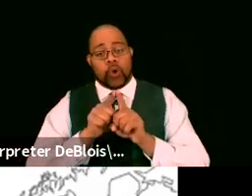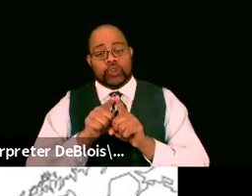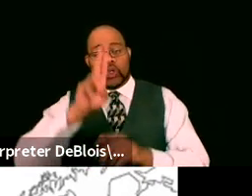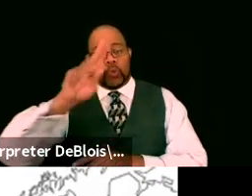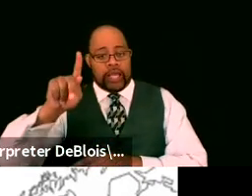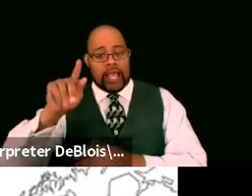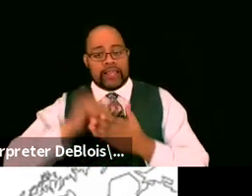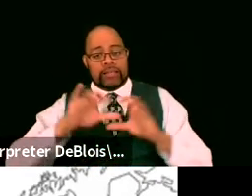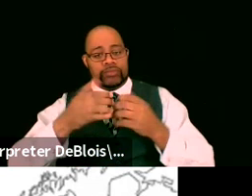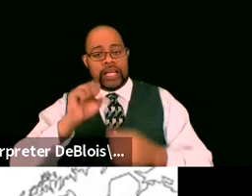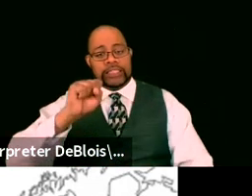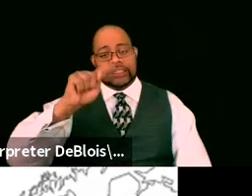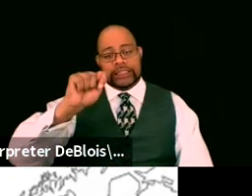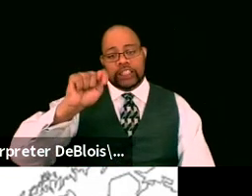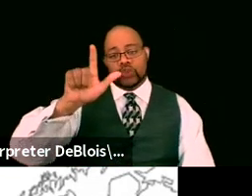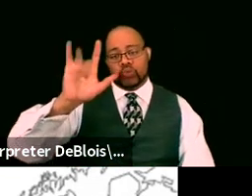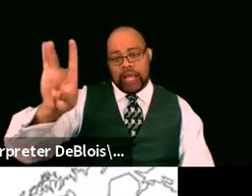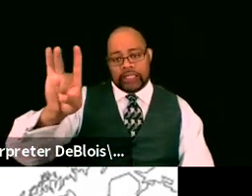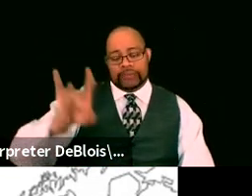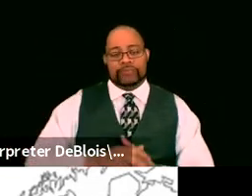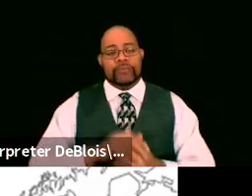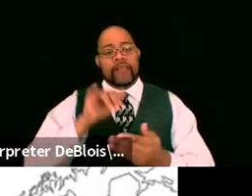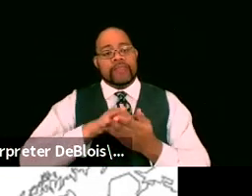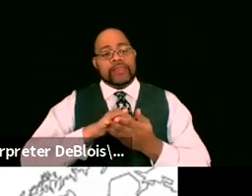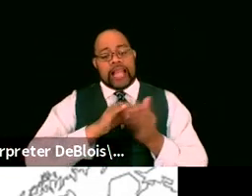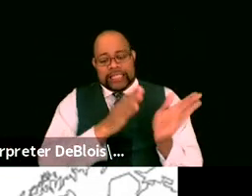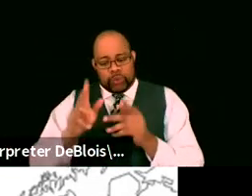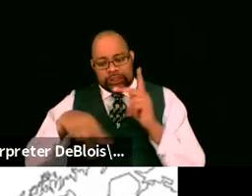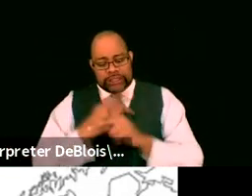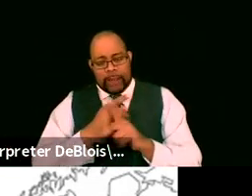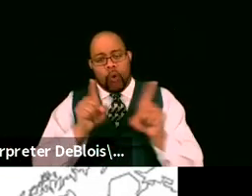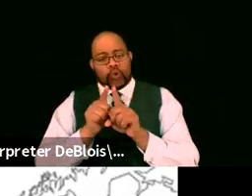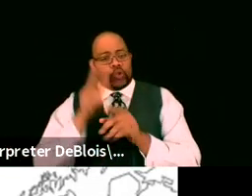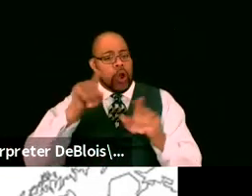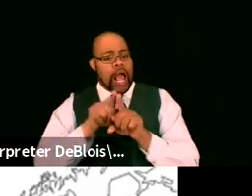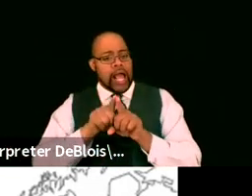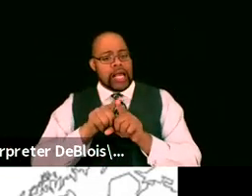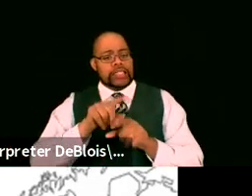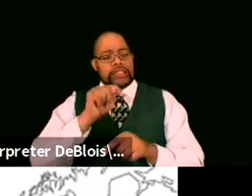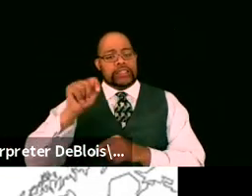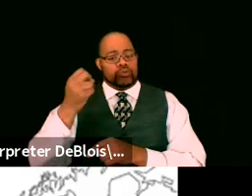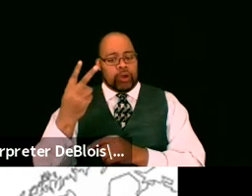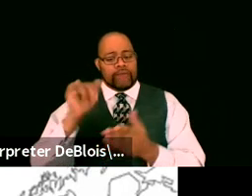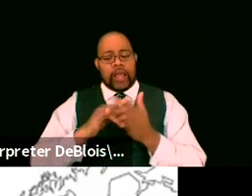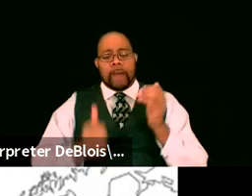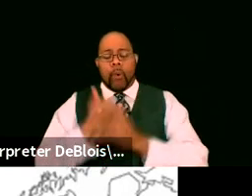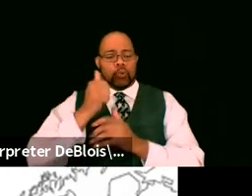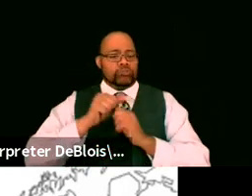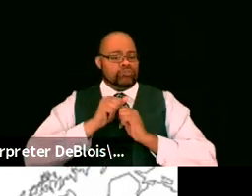Kingdom is the presence of ST28. This sequence type is also known as ET12 and is one of the most